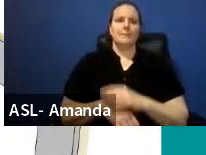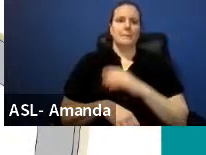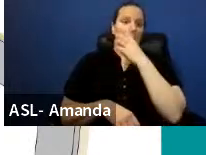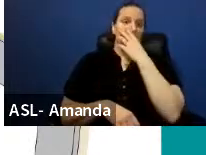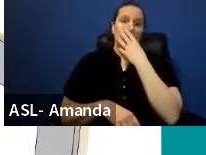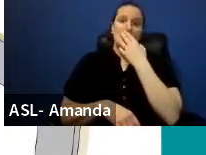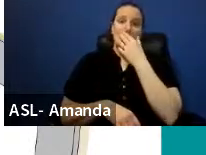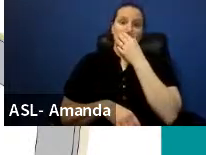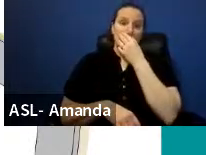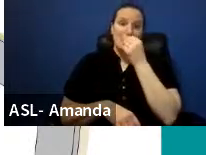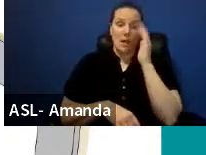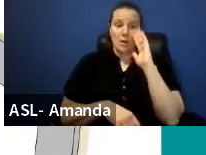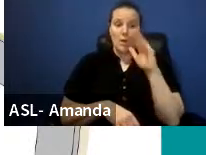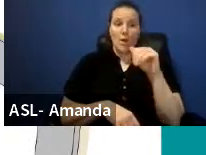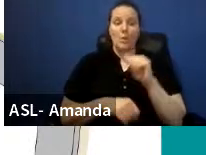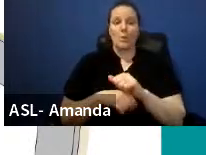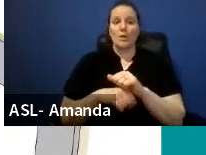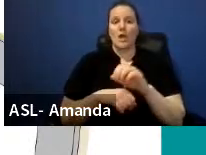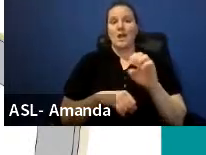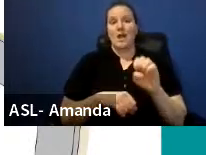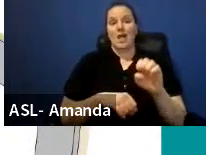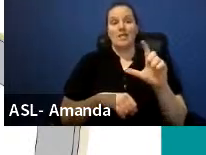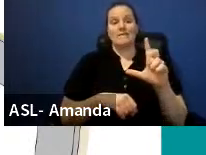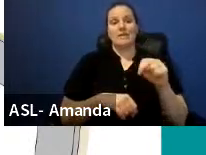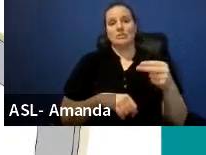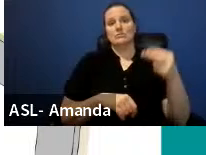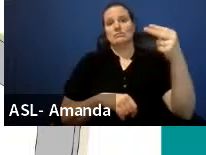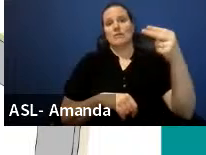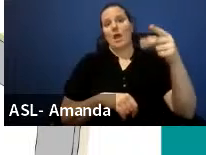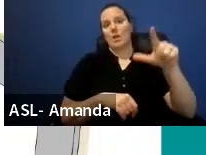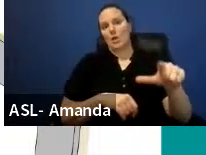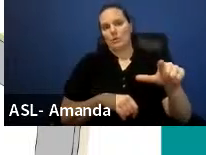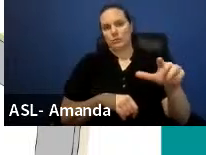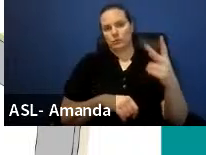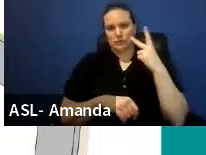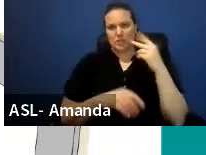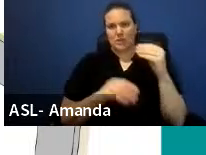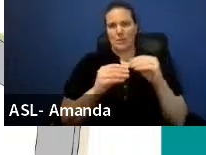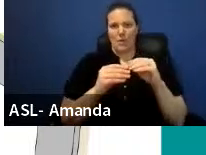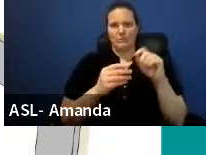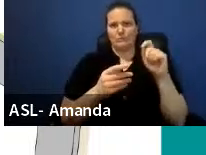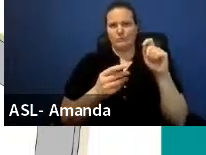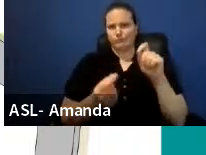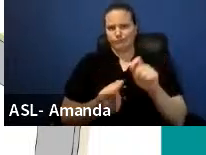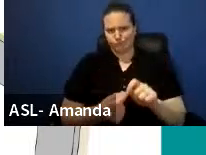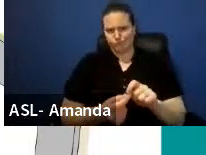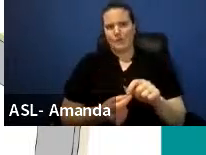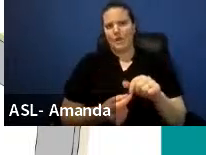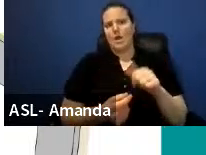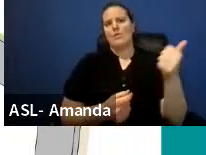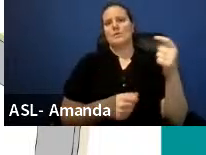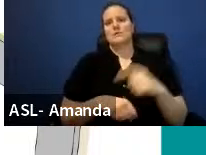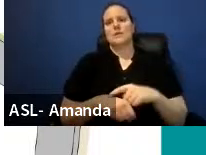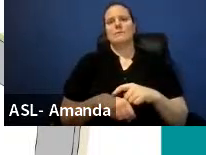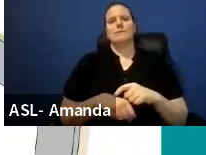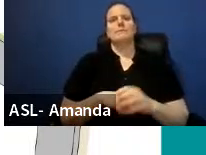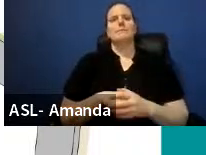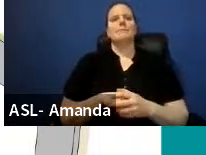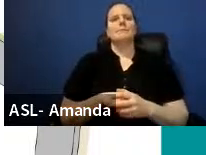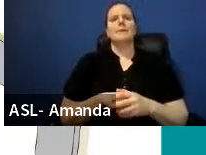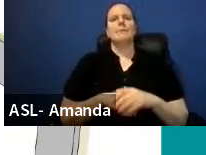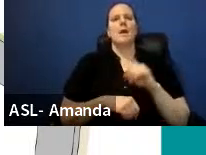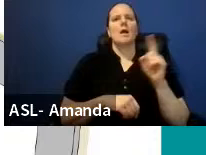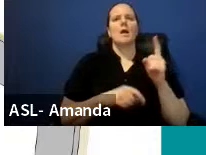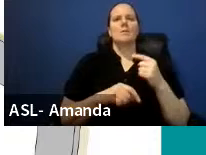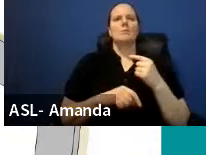working on elevations and things, so we'll be able to see this in more detail another time. But what I was wondering